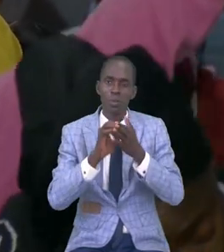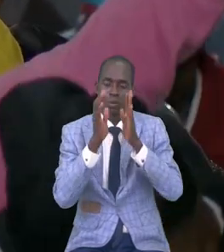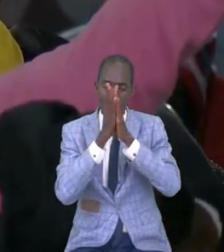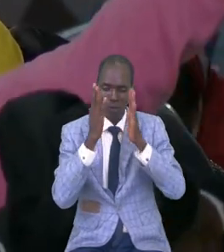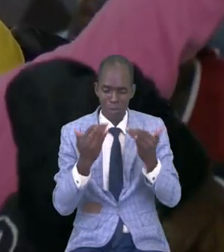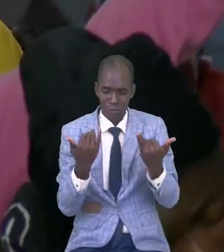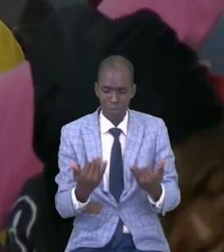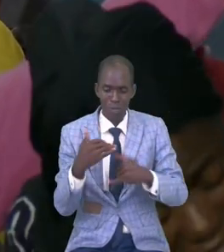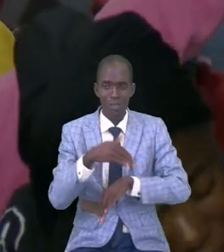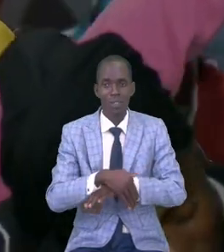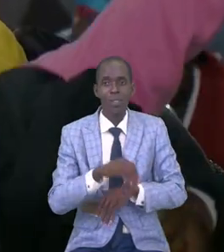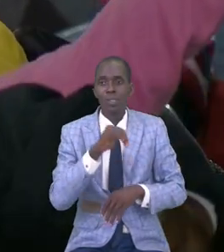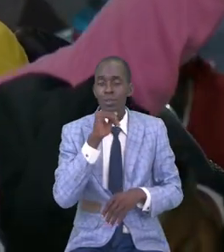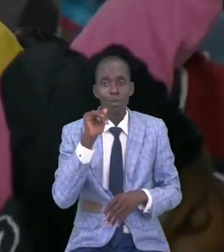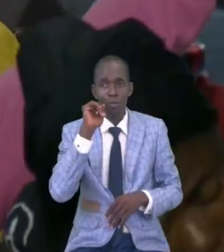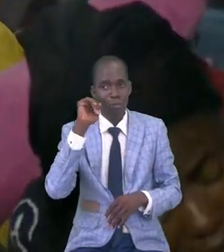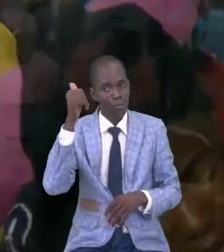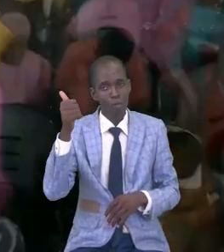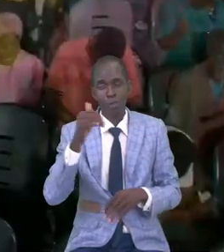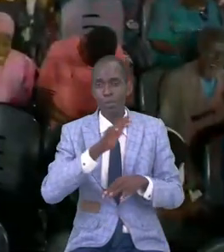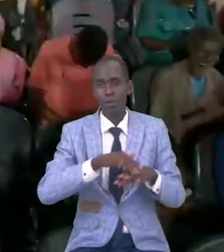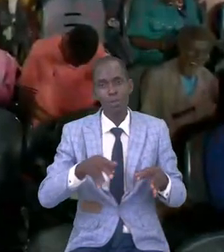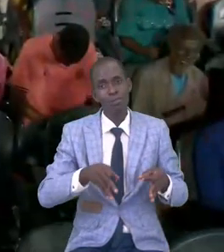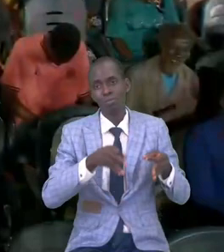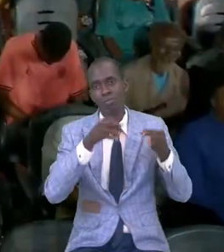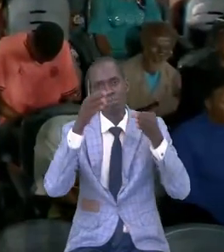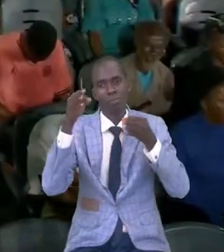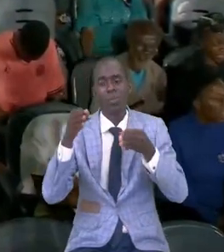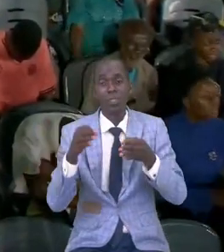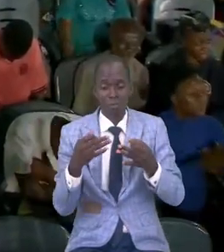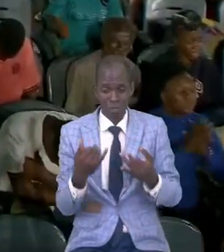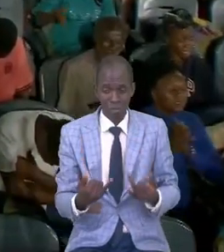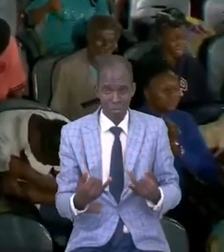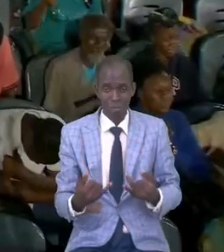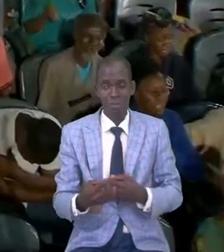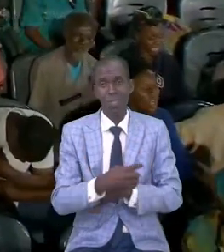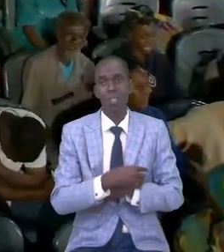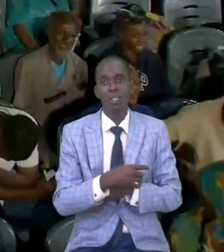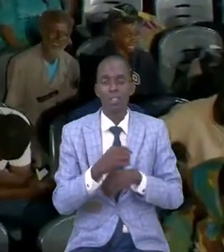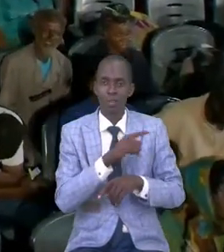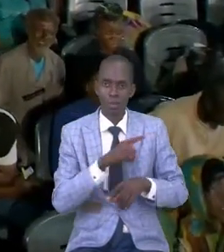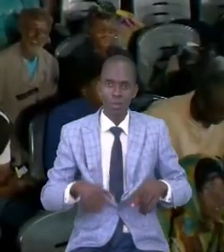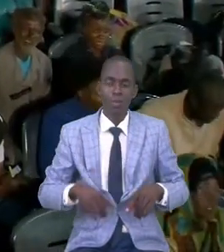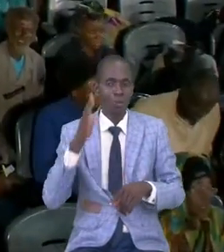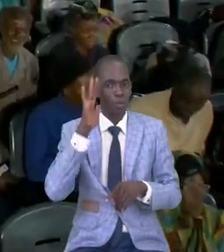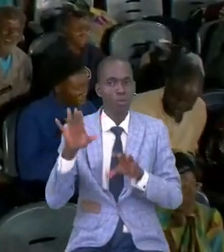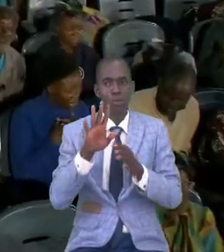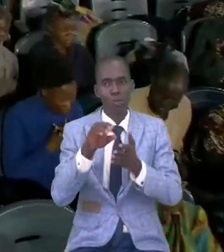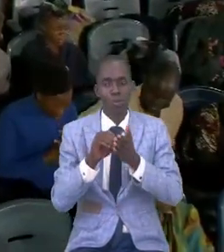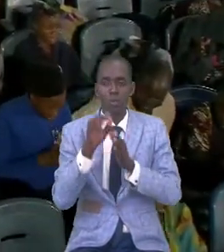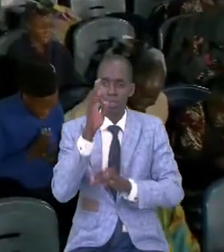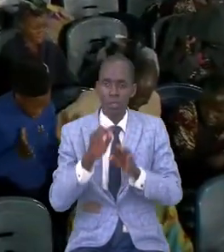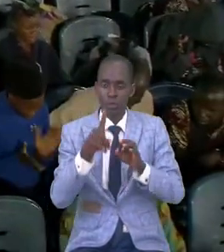their telephone numbers, their WhatsApp numbers are clearly written on the slips.